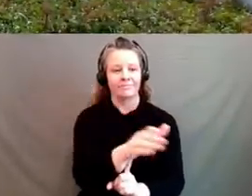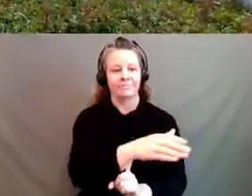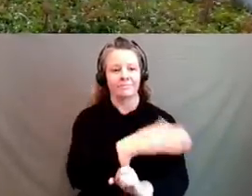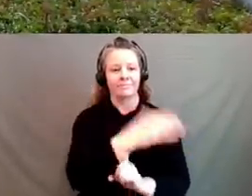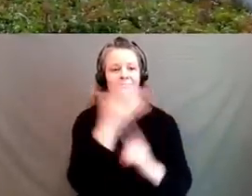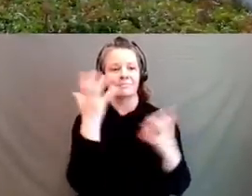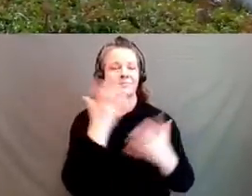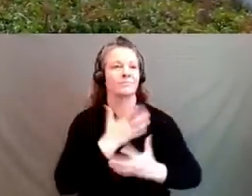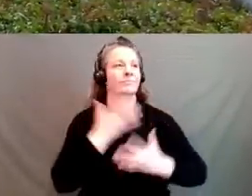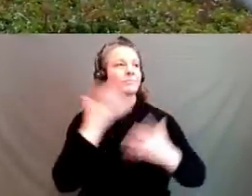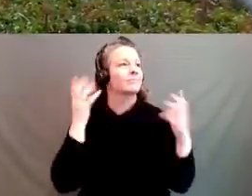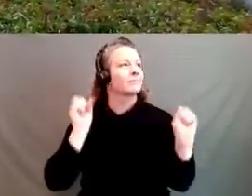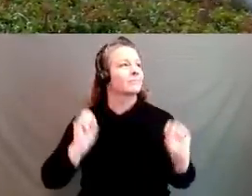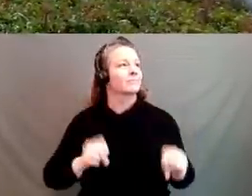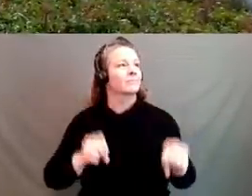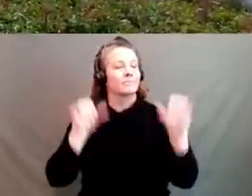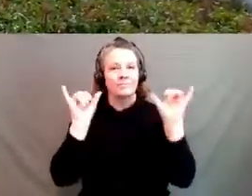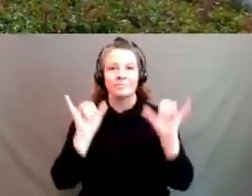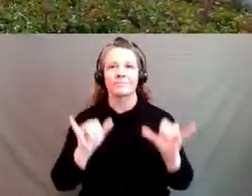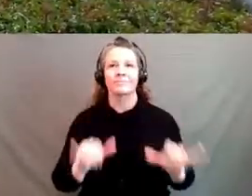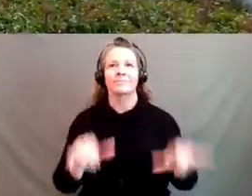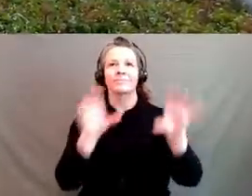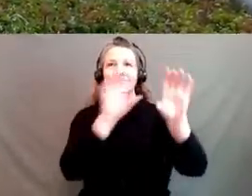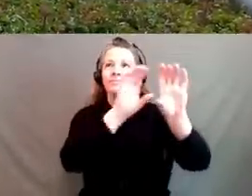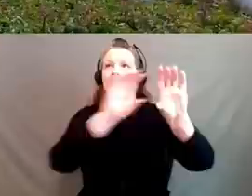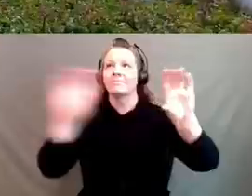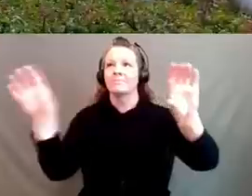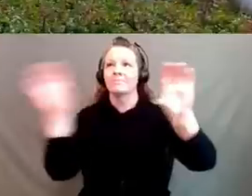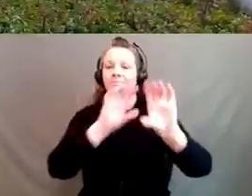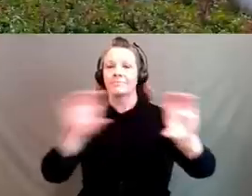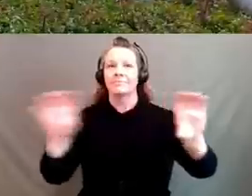there. Oh, say does that